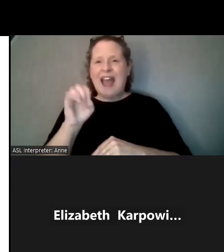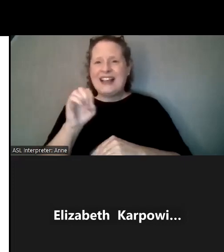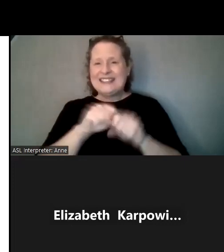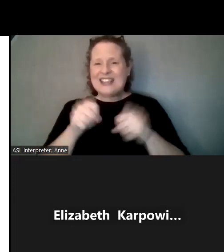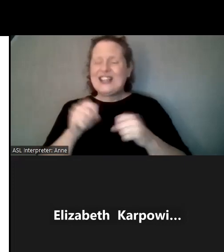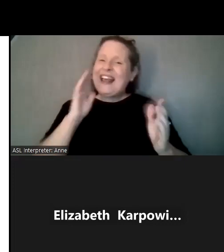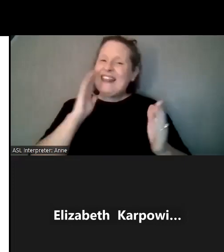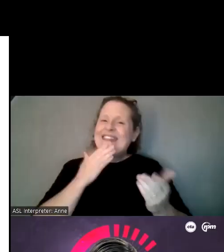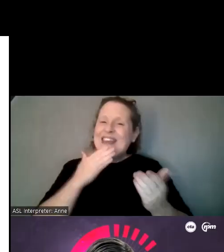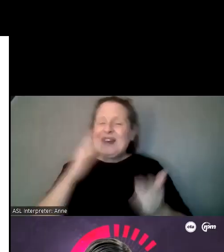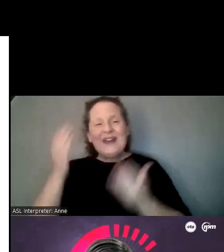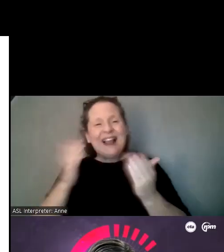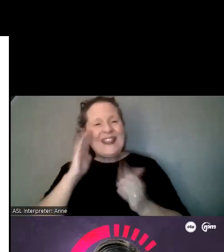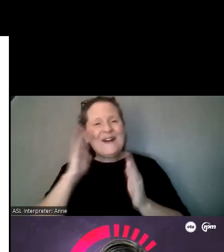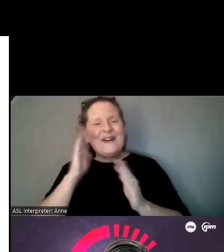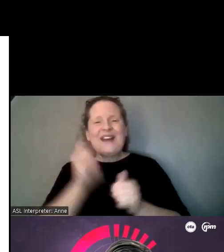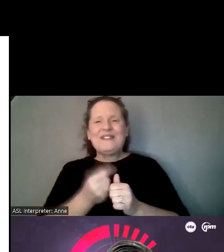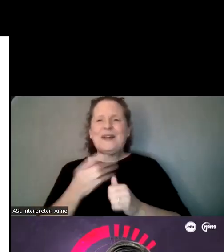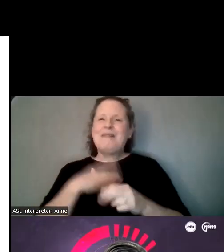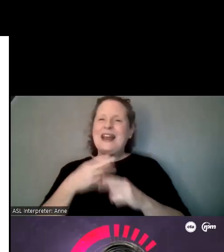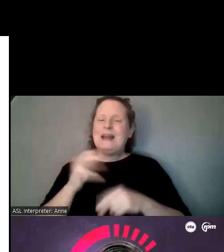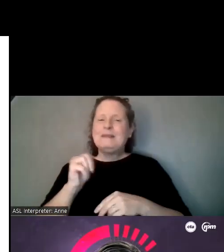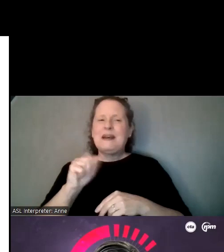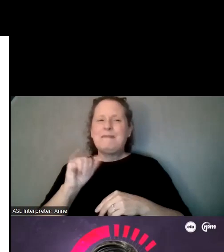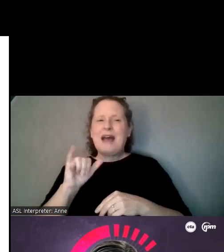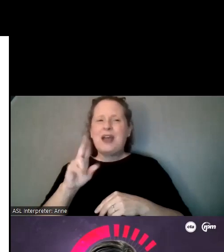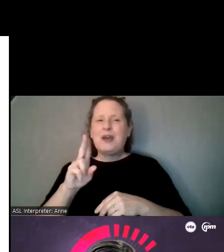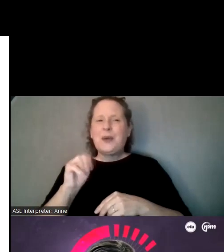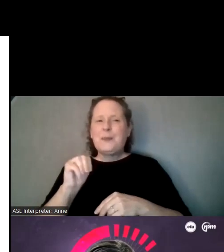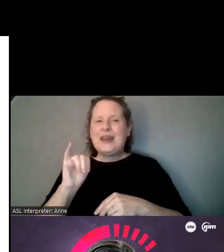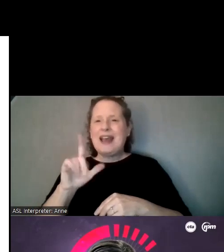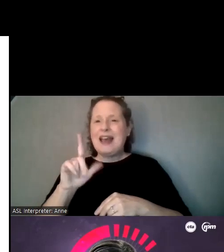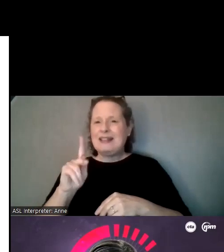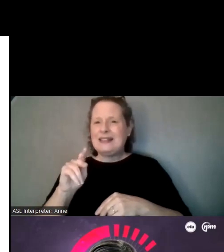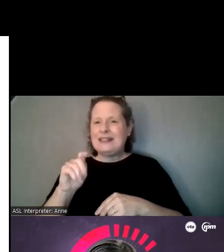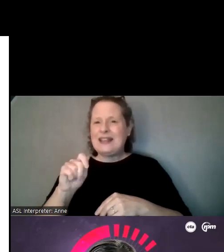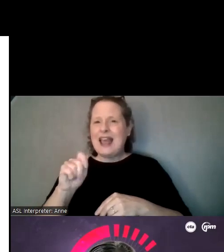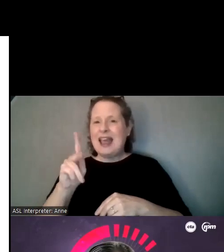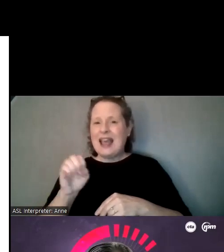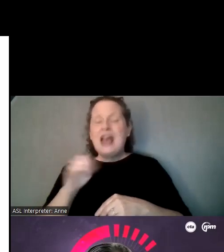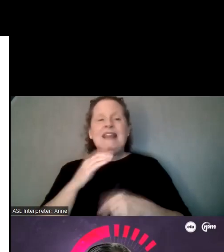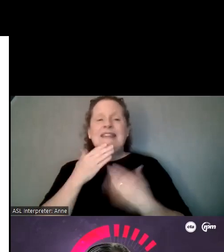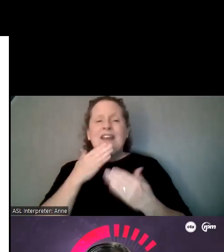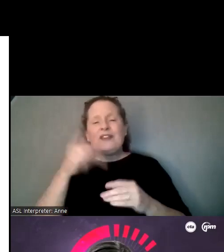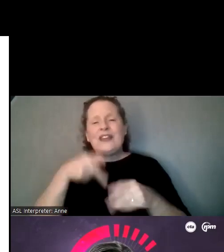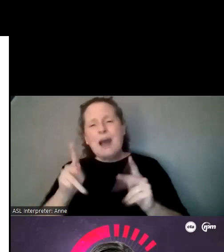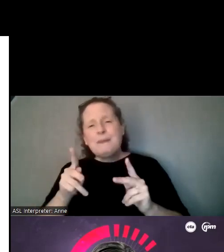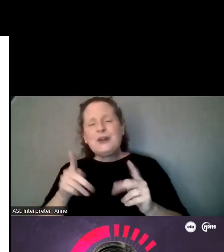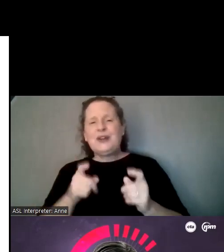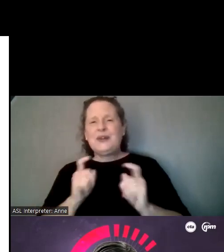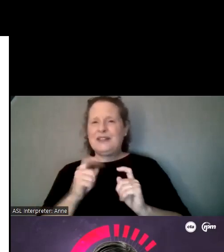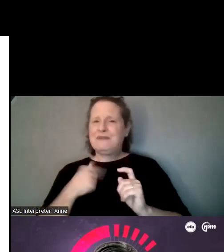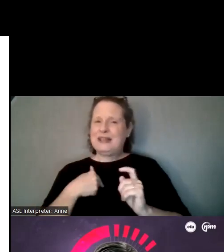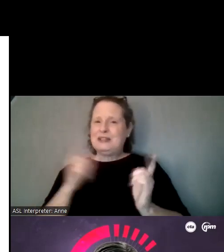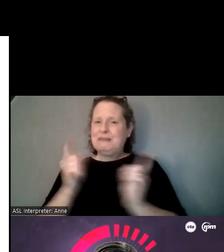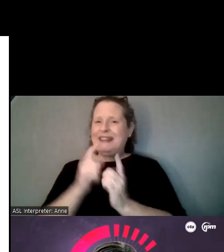My name is Mayumi Lake, and thank you for giving me opportunity to meet with an Argyle community tonight.